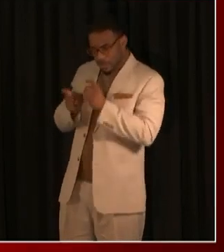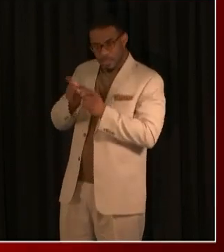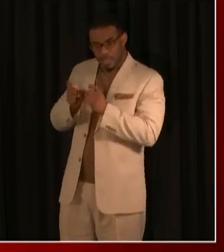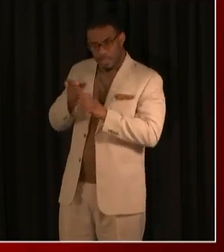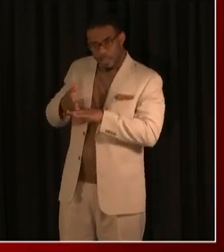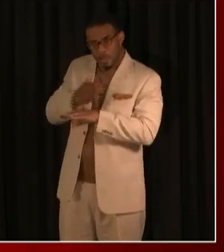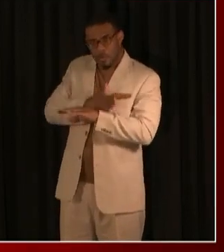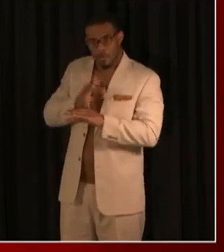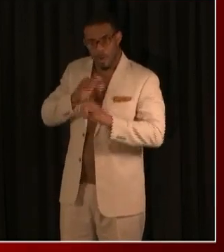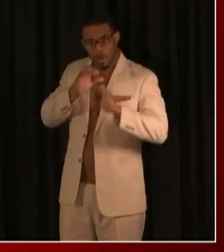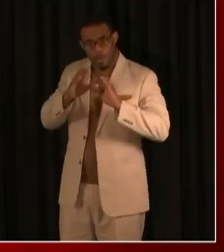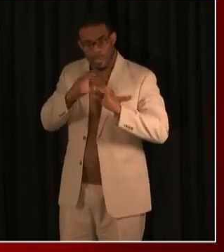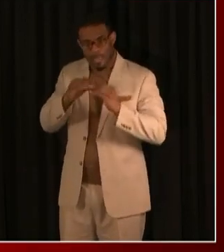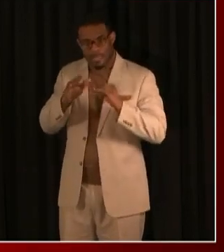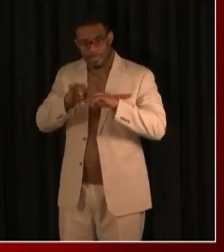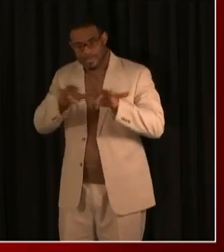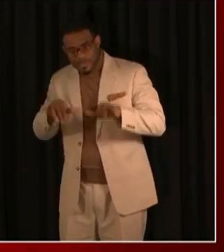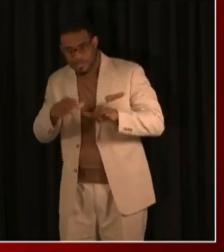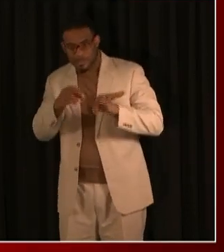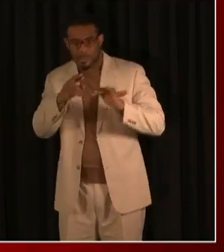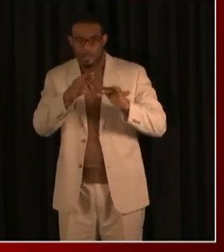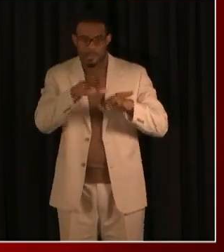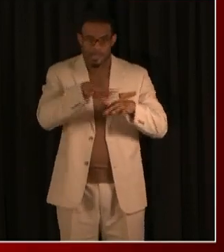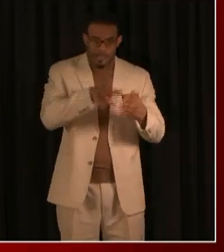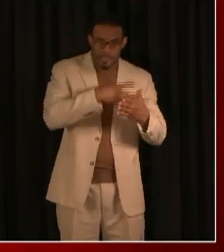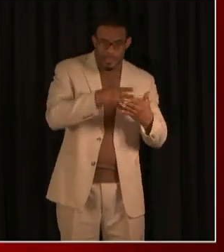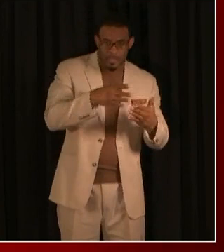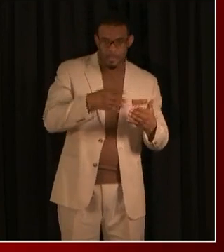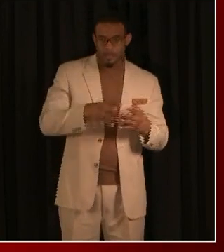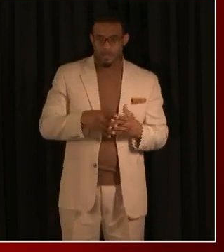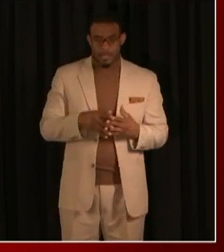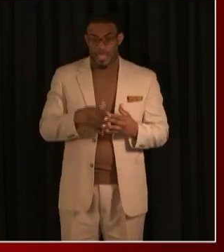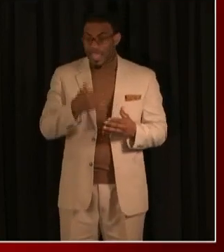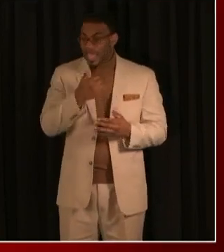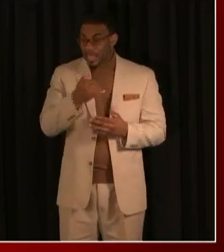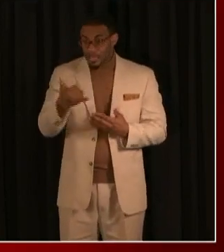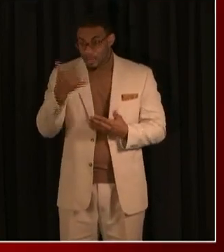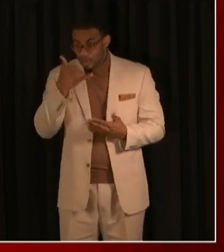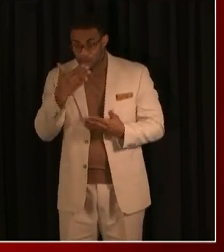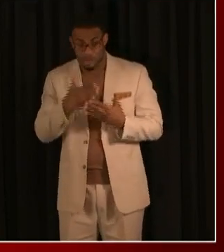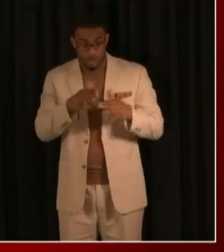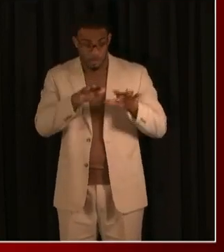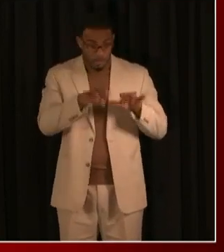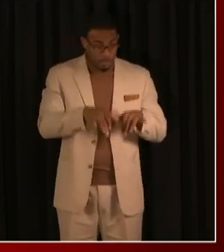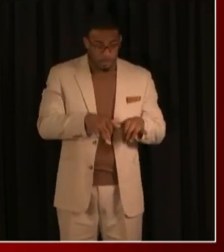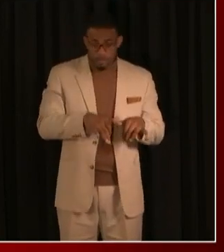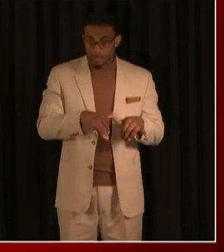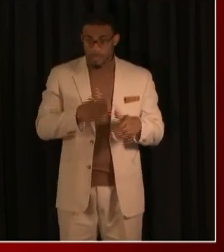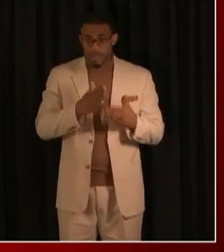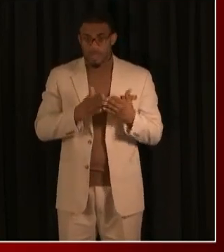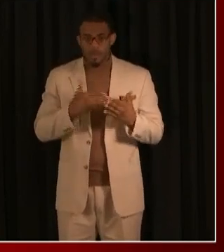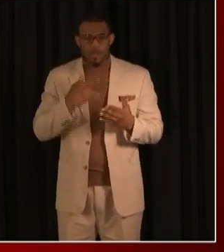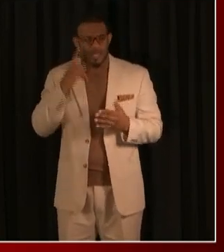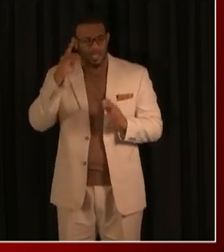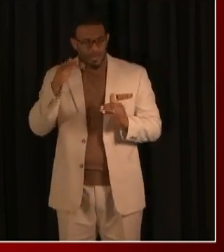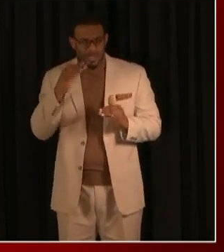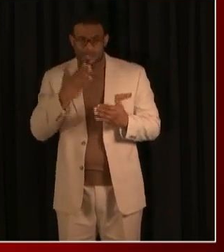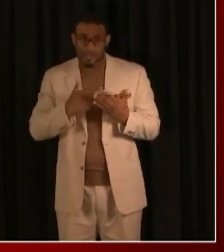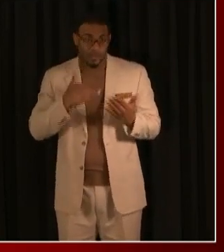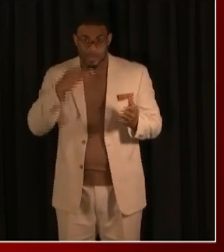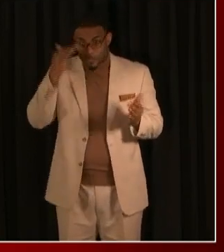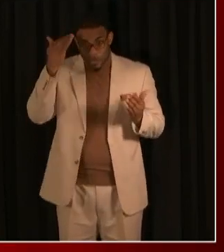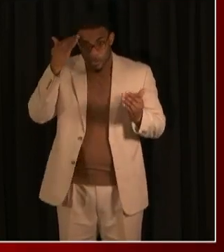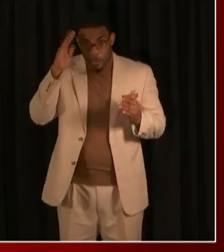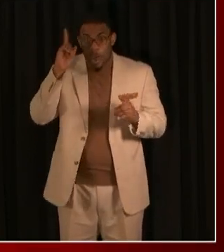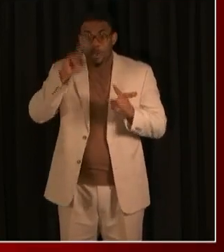and pivoting to the messages with some of the questions that we get that come in, some that we anticipated and some that we